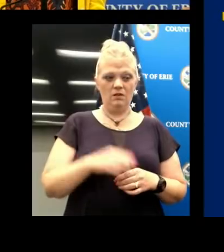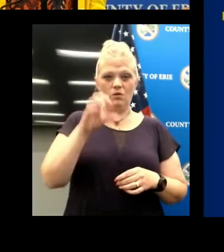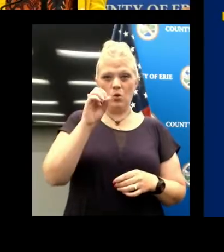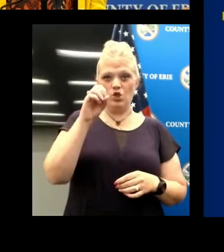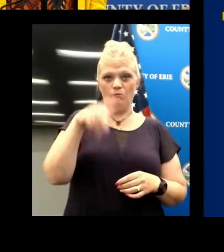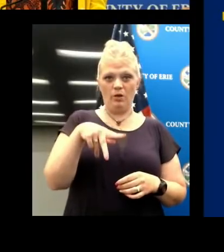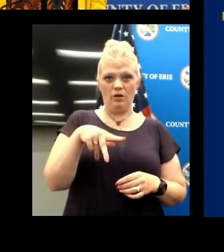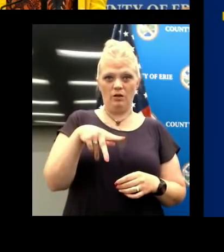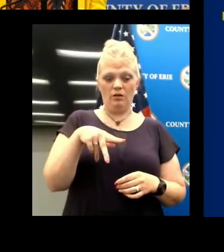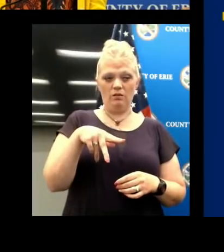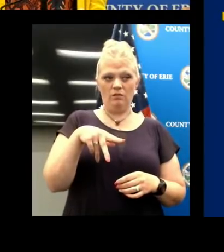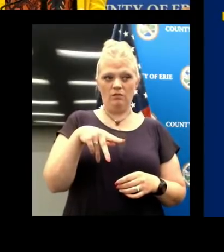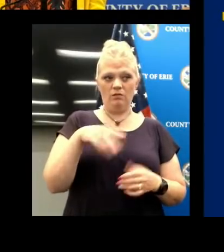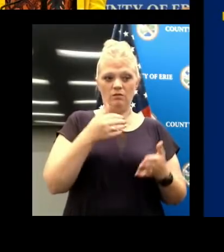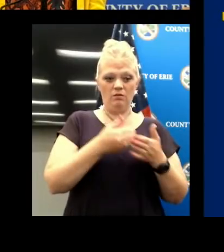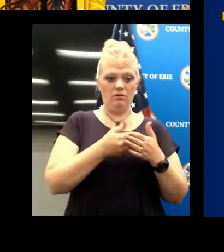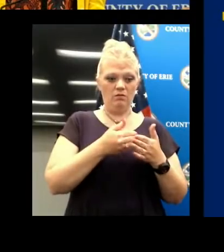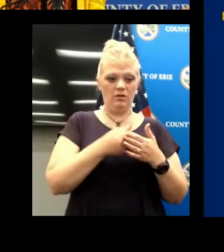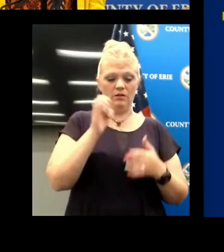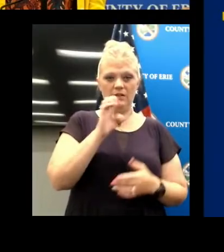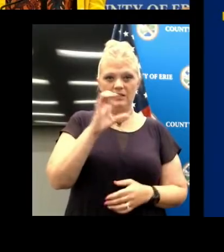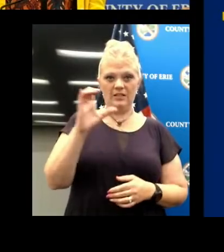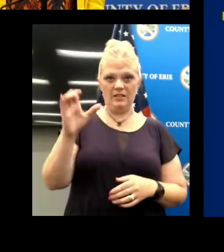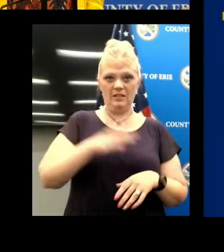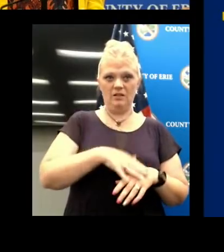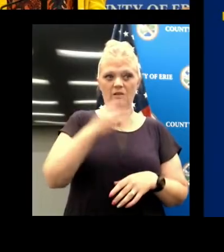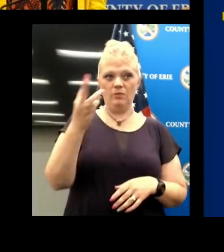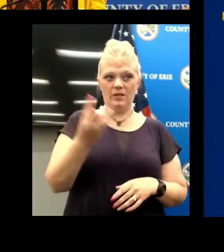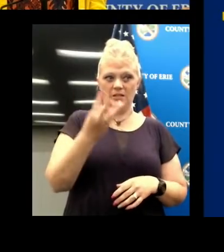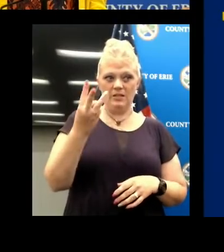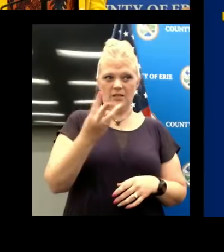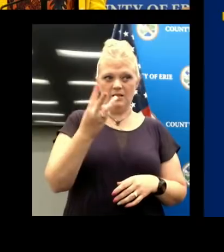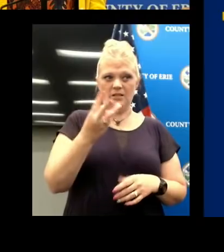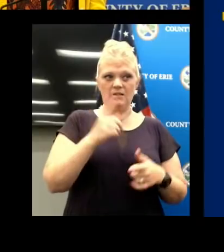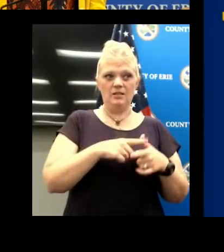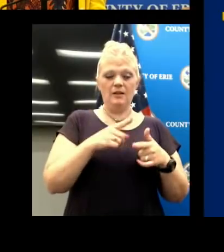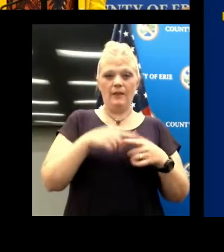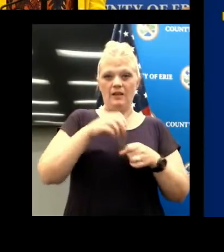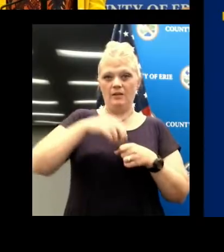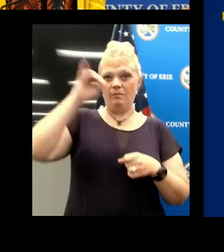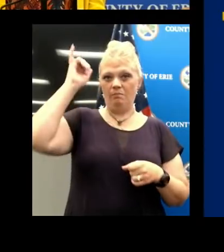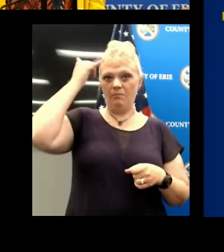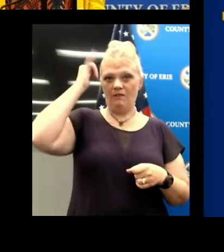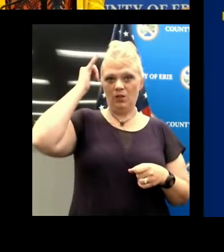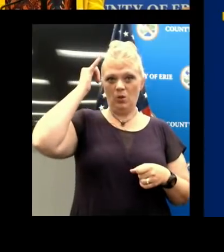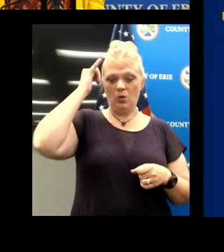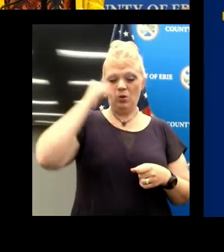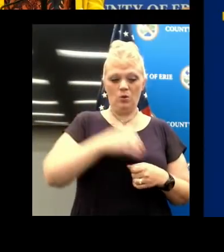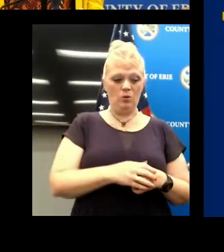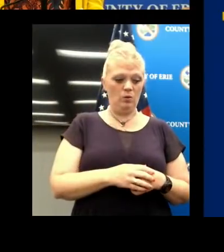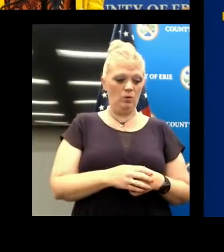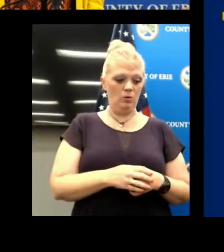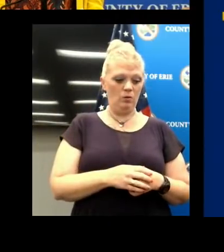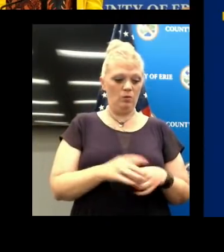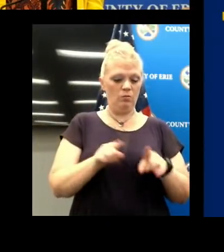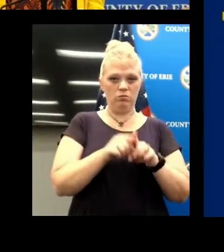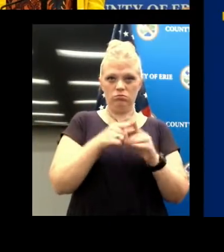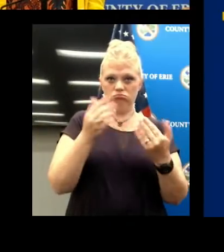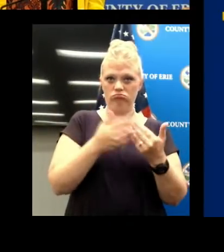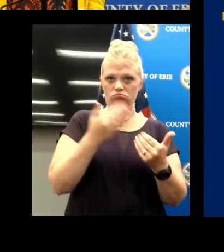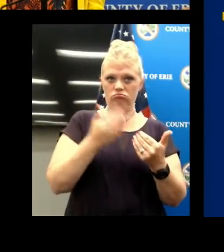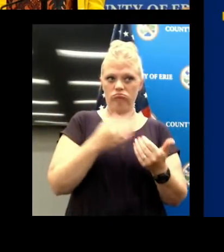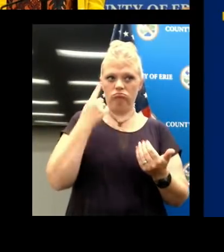Orchard Park near ECC on Wednesdays. And then in Buffalo, that is also convenient